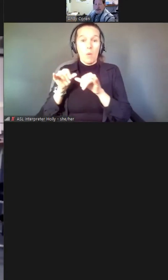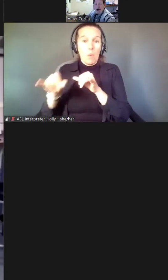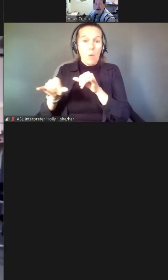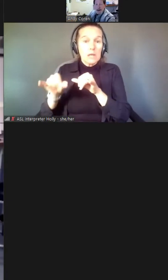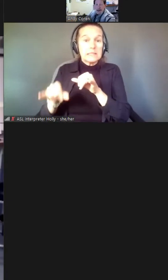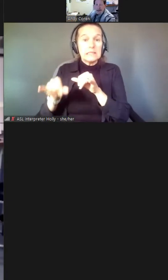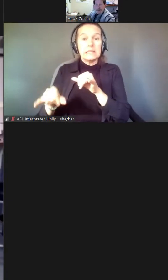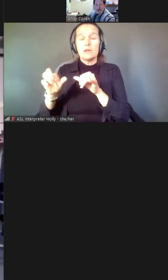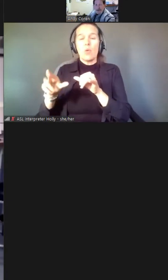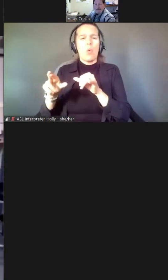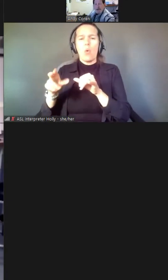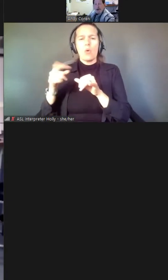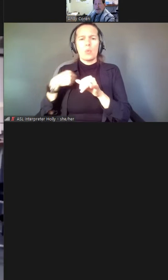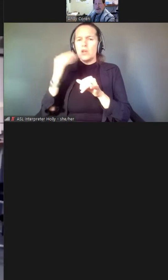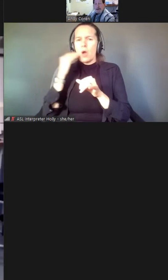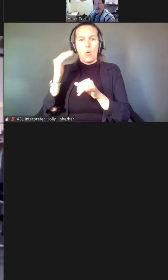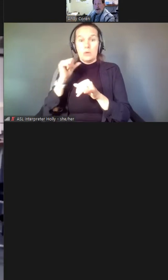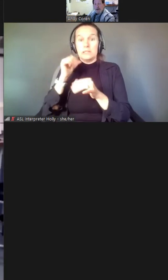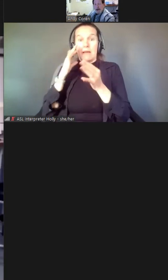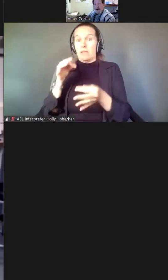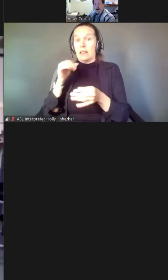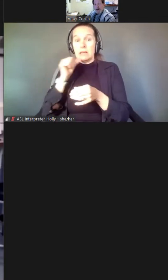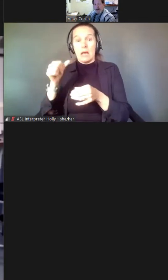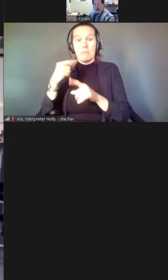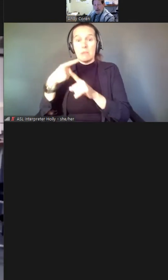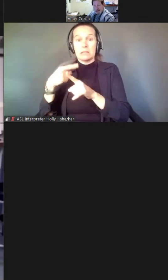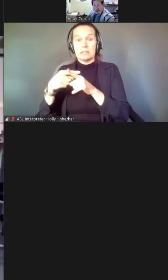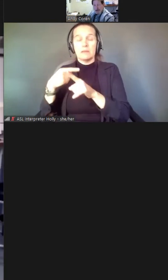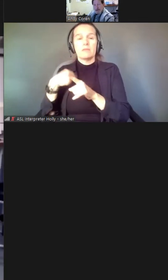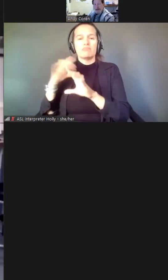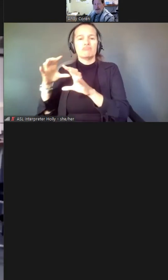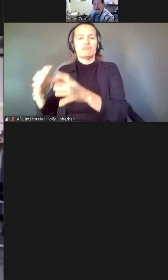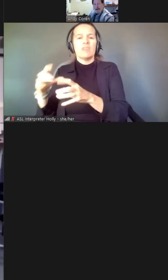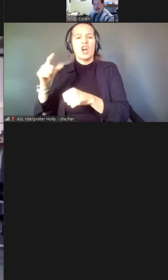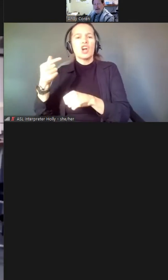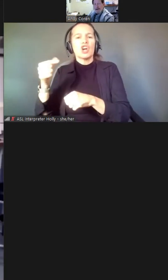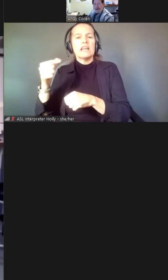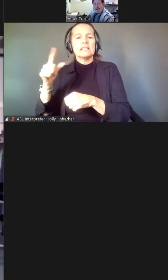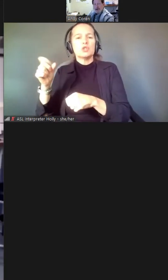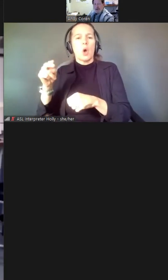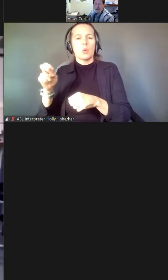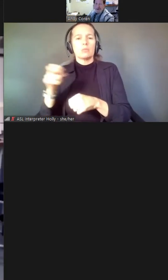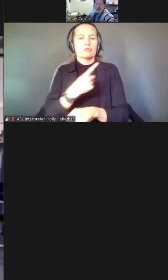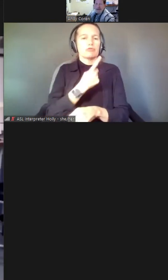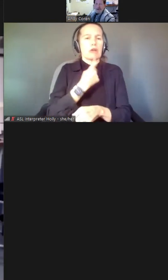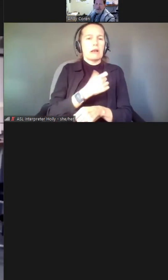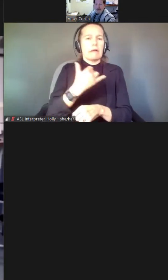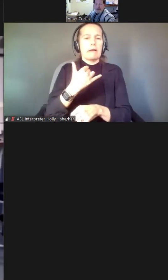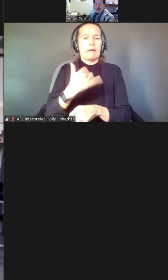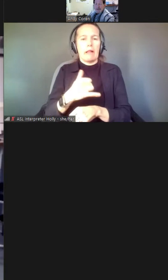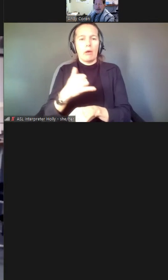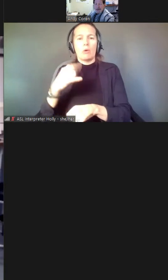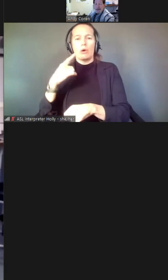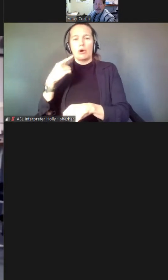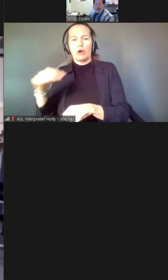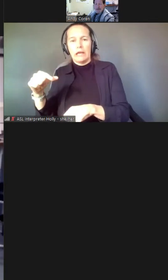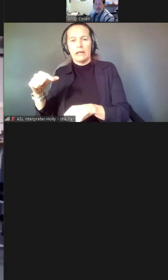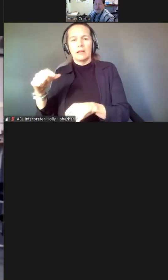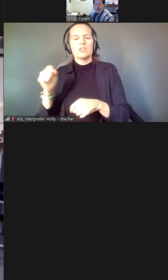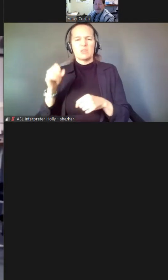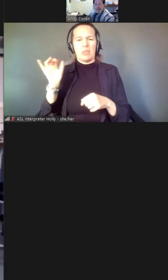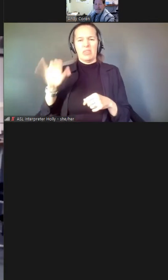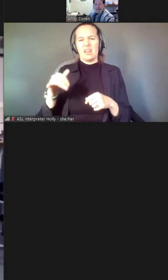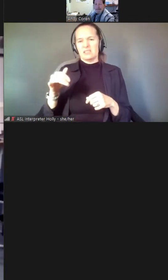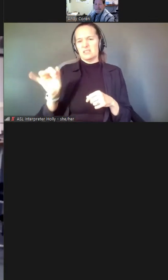that they're not positive at this point, we call it green zone. And so that's where that terminology comes